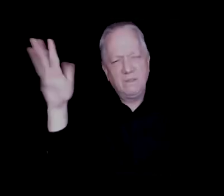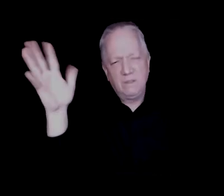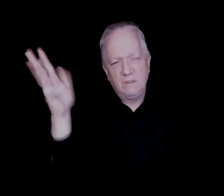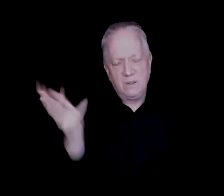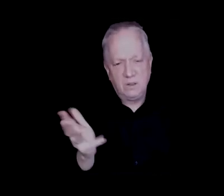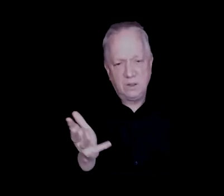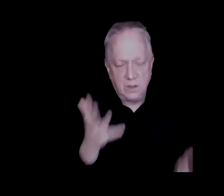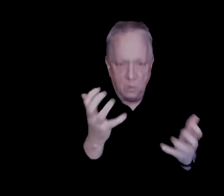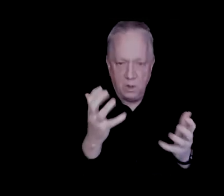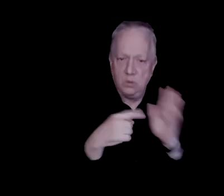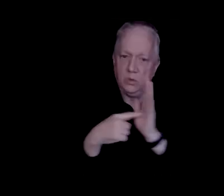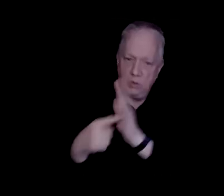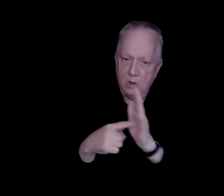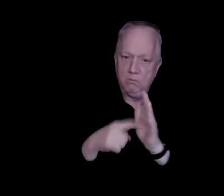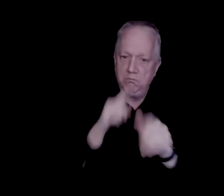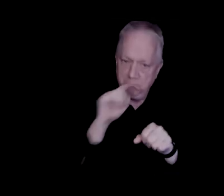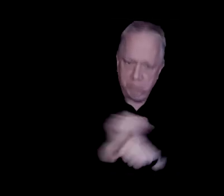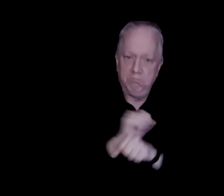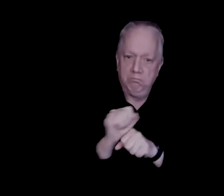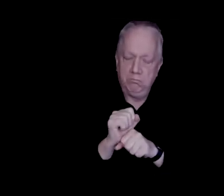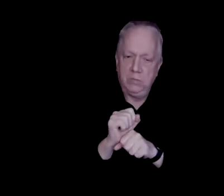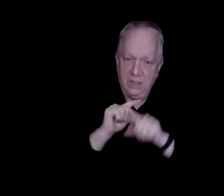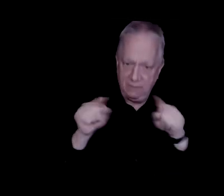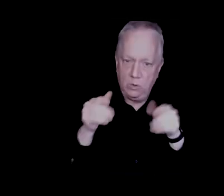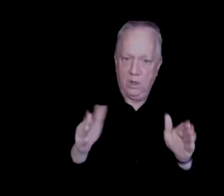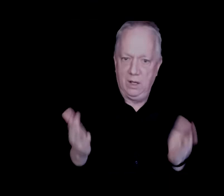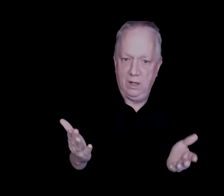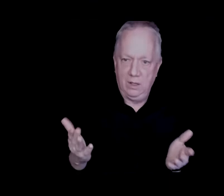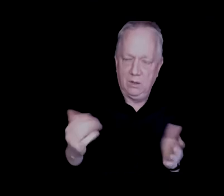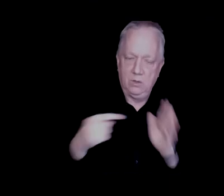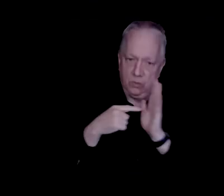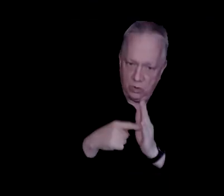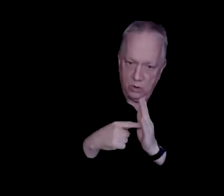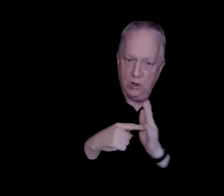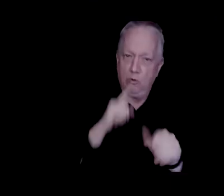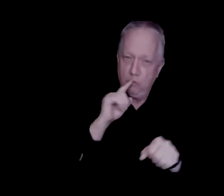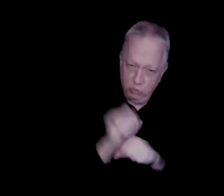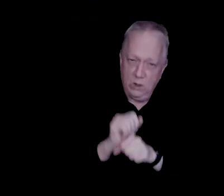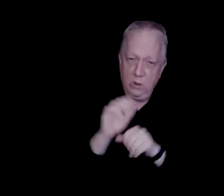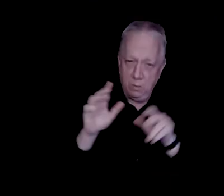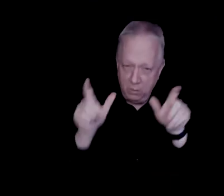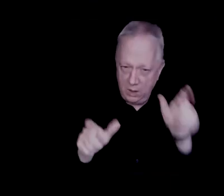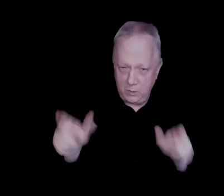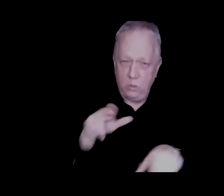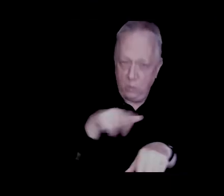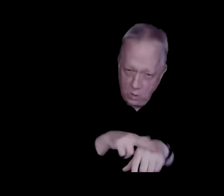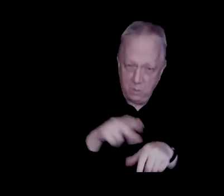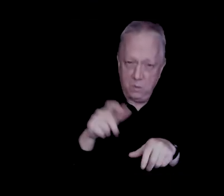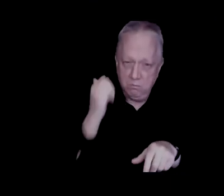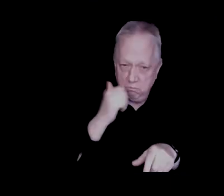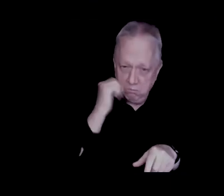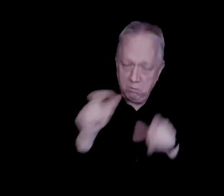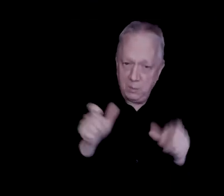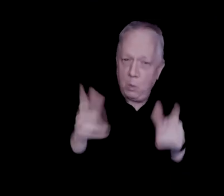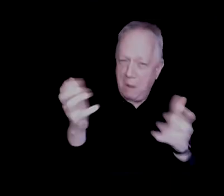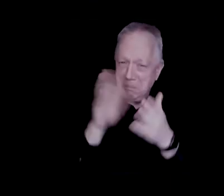And they want to be seen differently. So yeah. as real people, normal people who want peace,